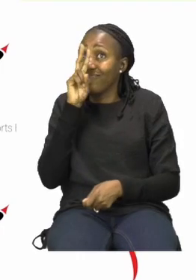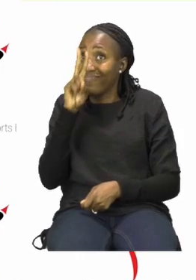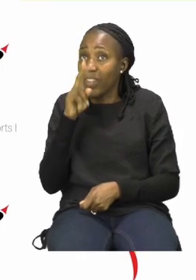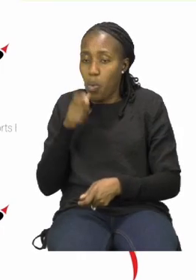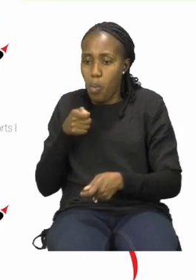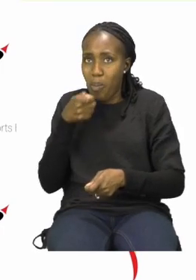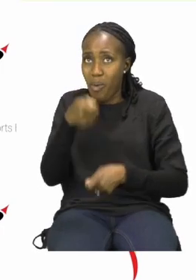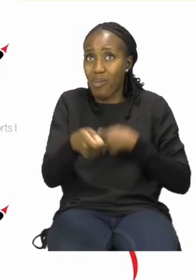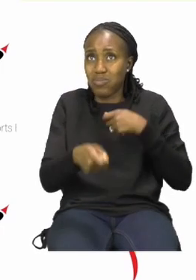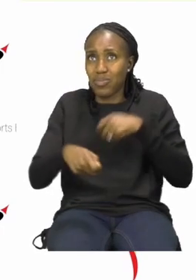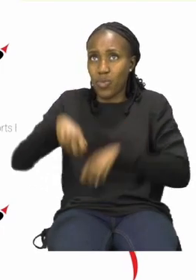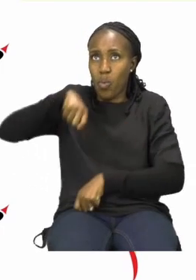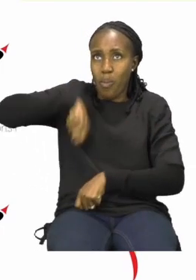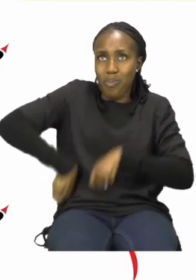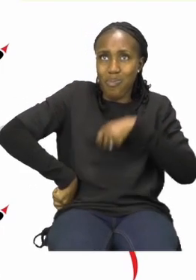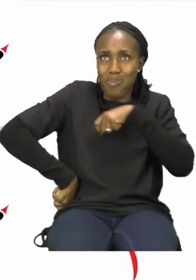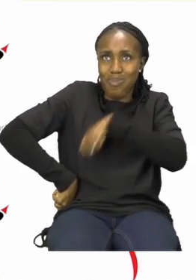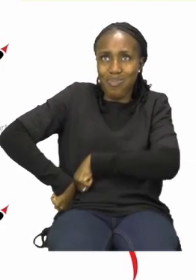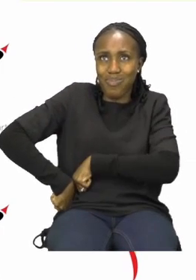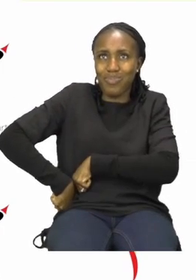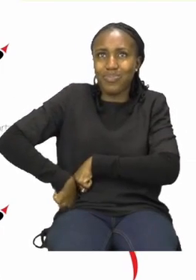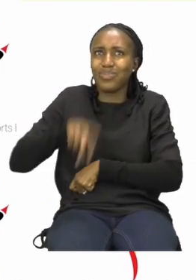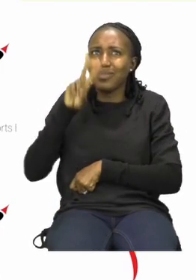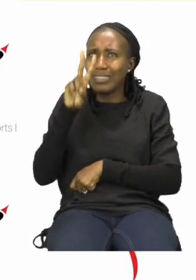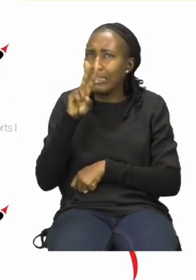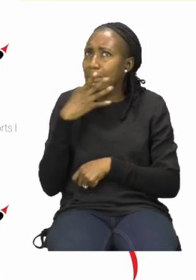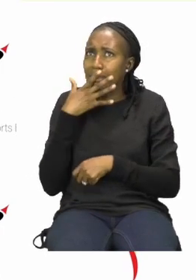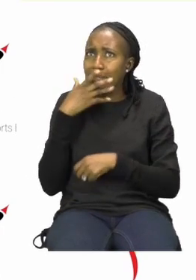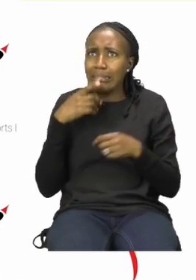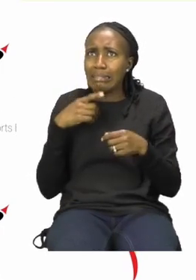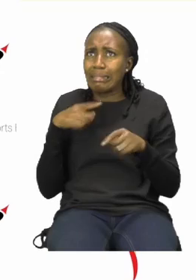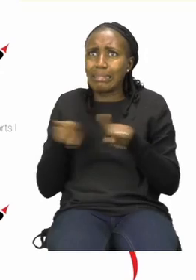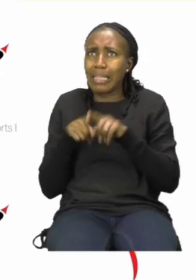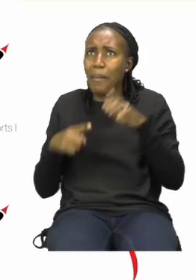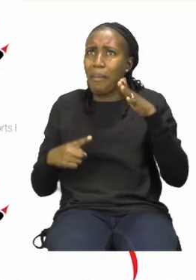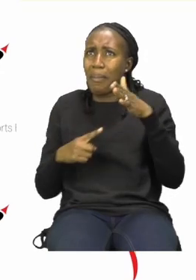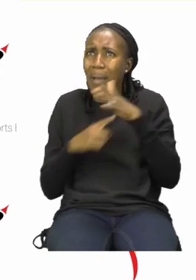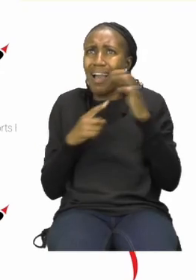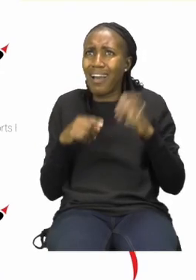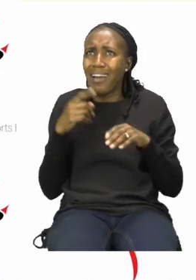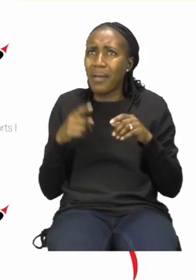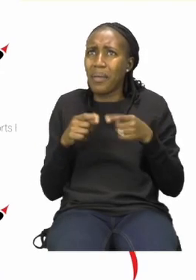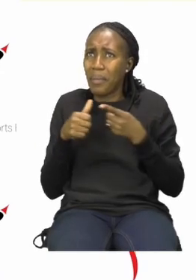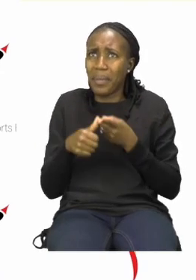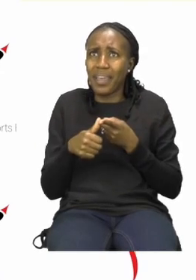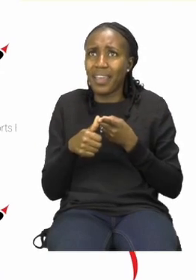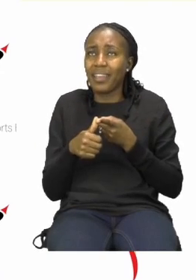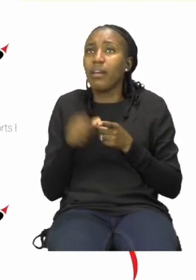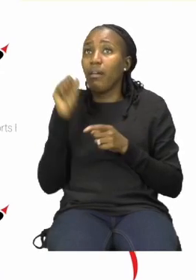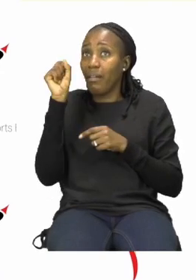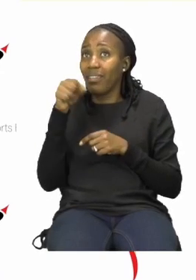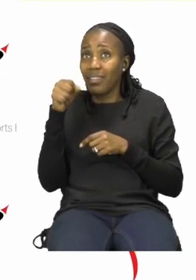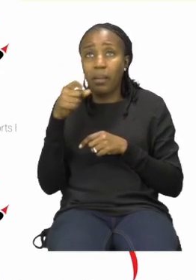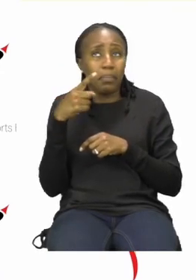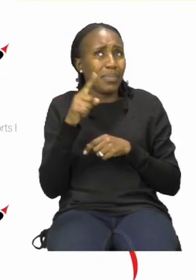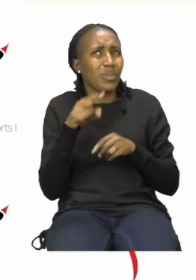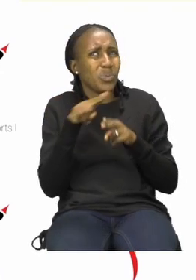the samurai. And that looks quite sharp. But yes, but we wouldn't use this other than